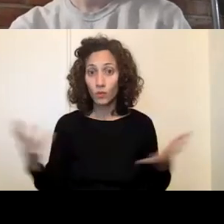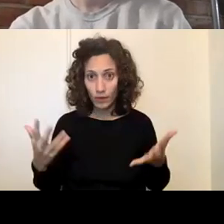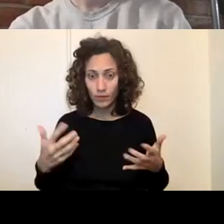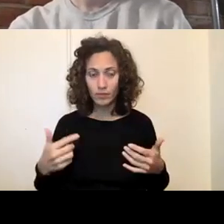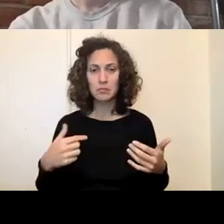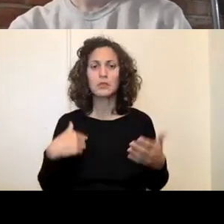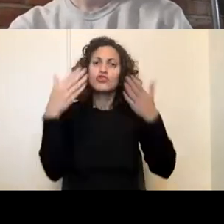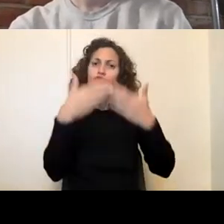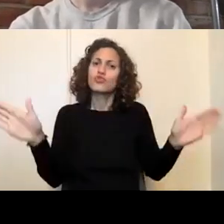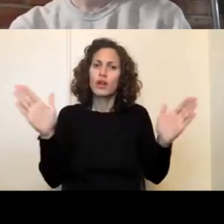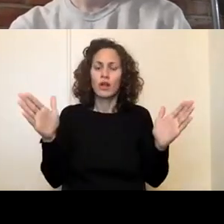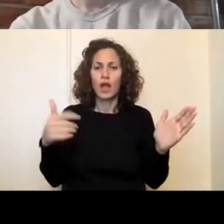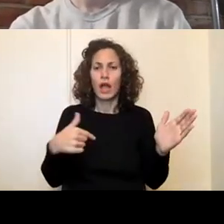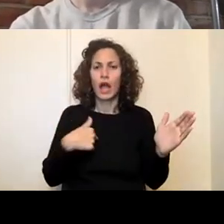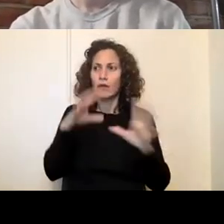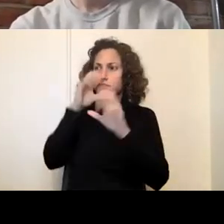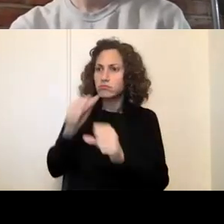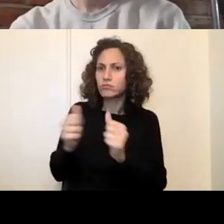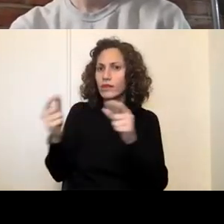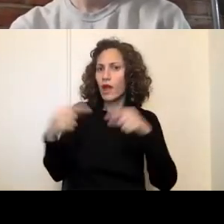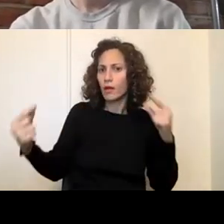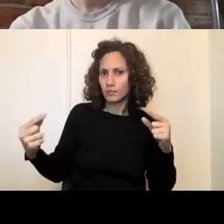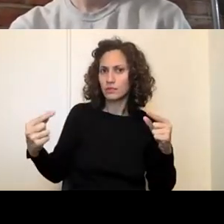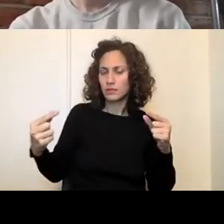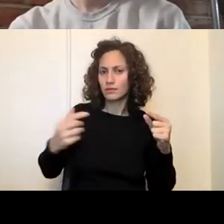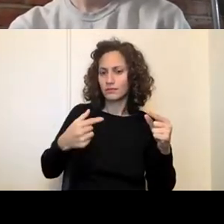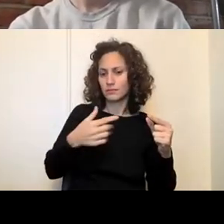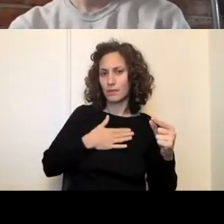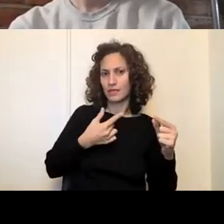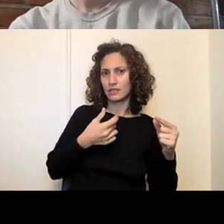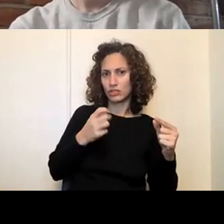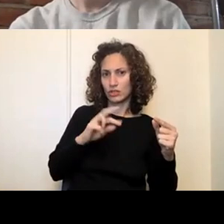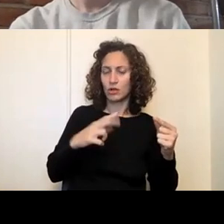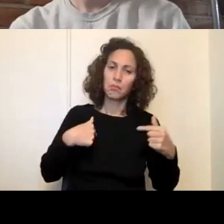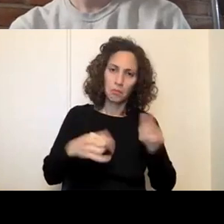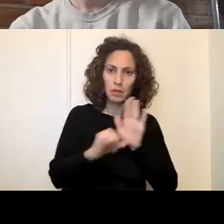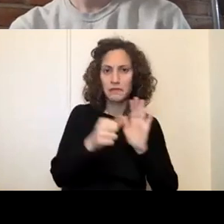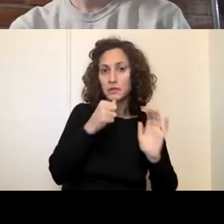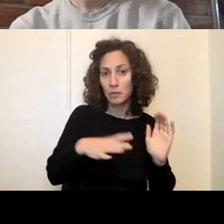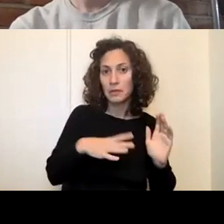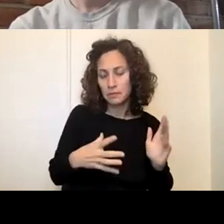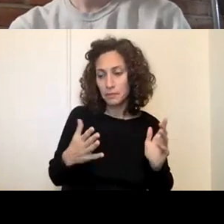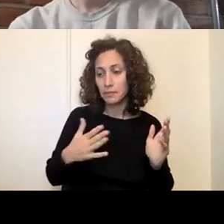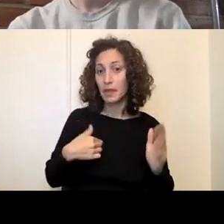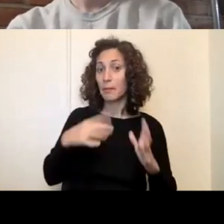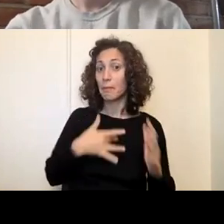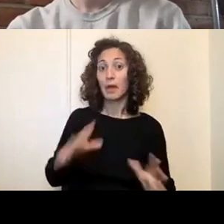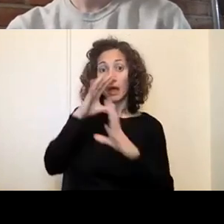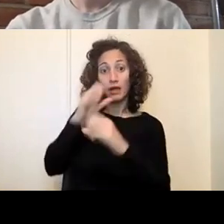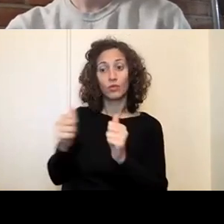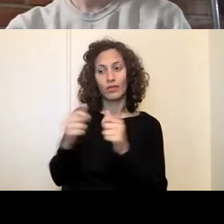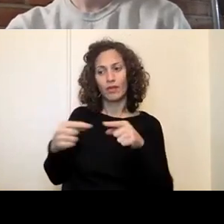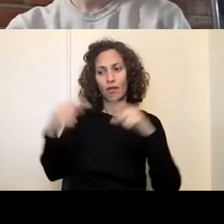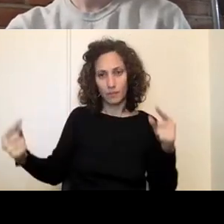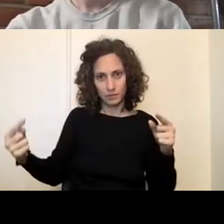the opposite gender than what I identify as. I identify as a woman, and I